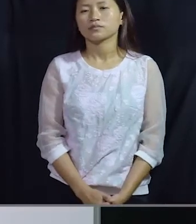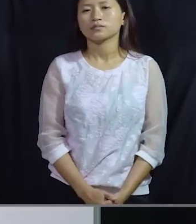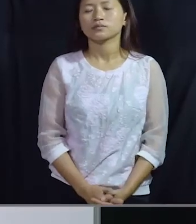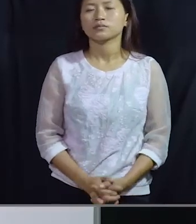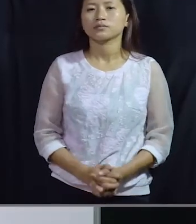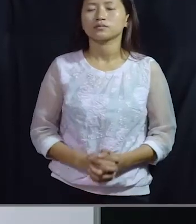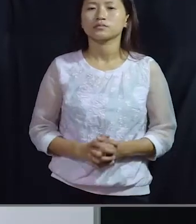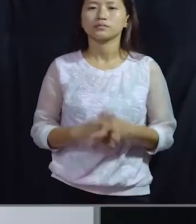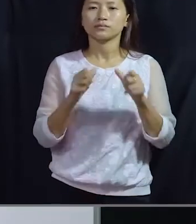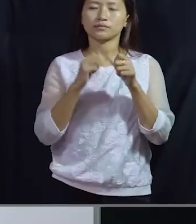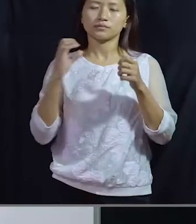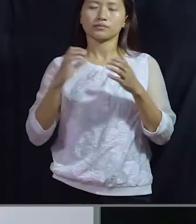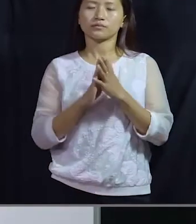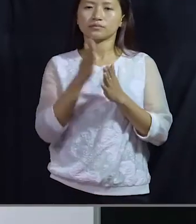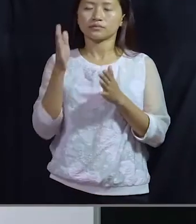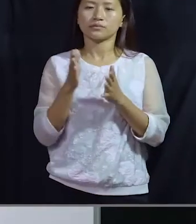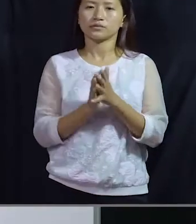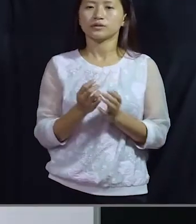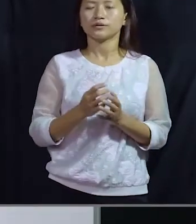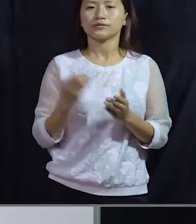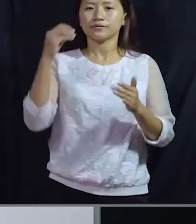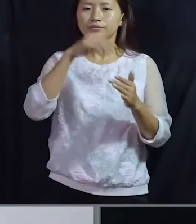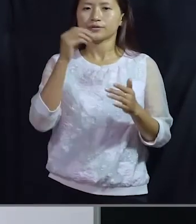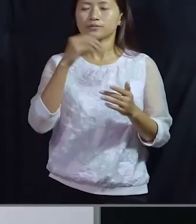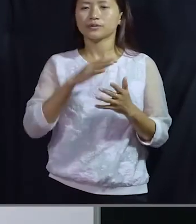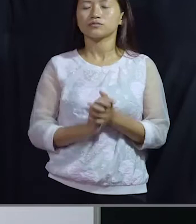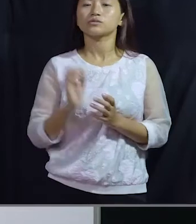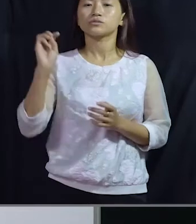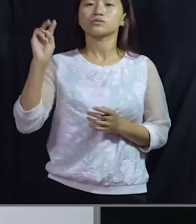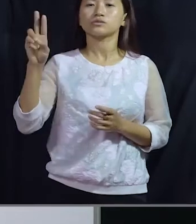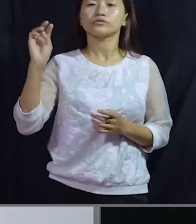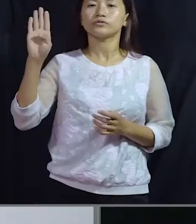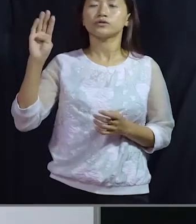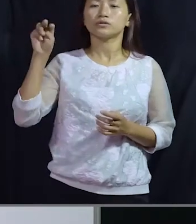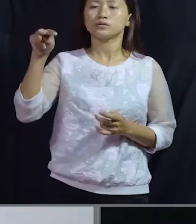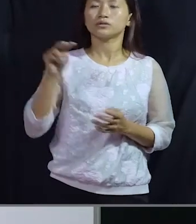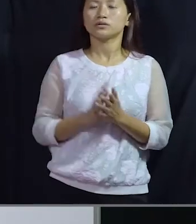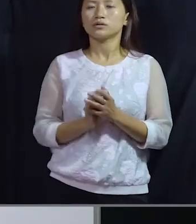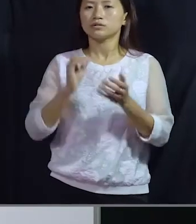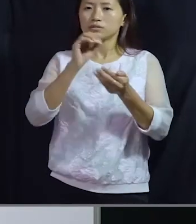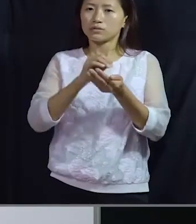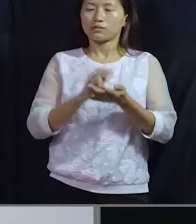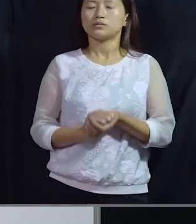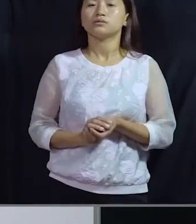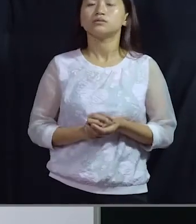Next on the asset side, you see investment is 2,400. Stock is